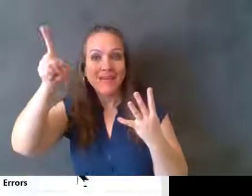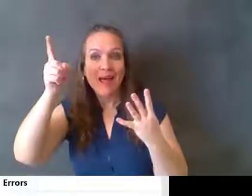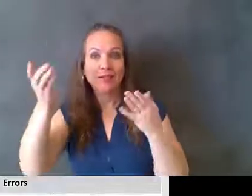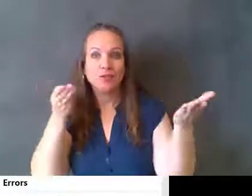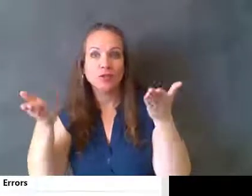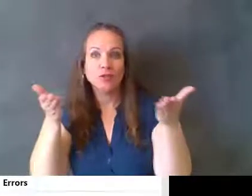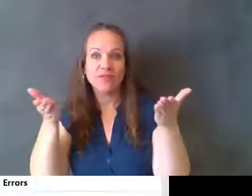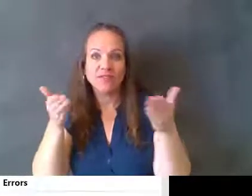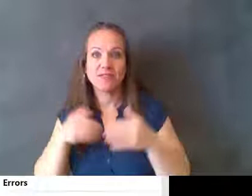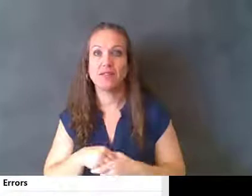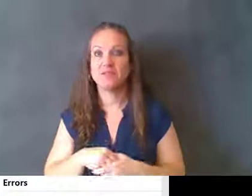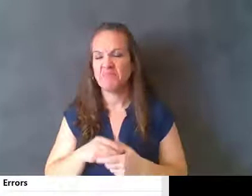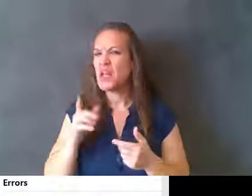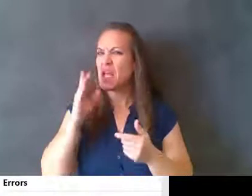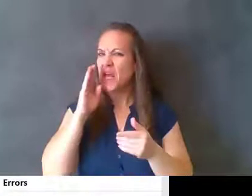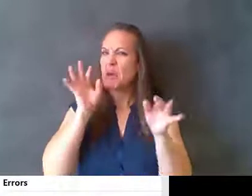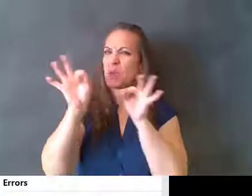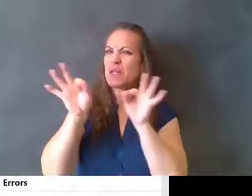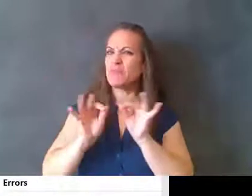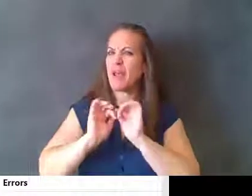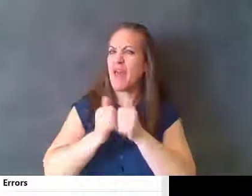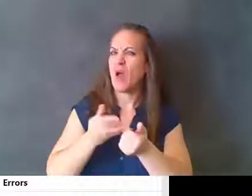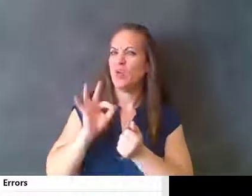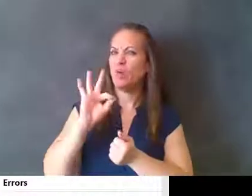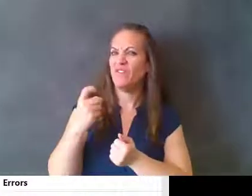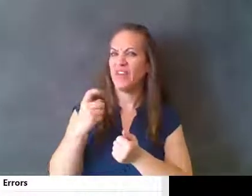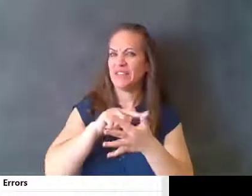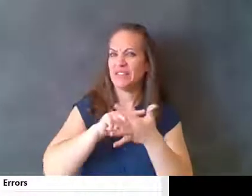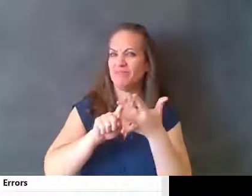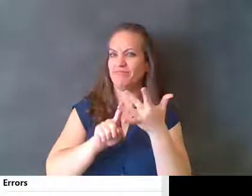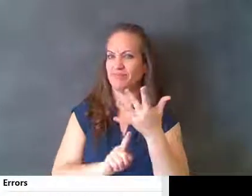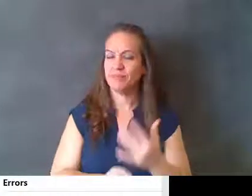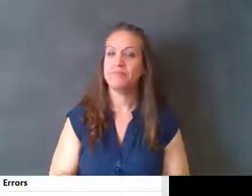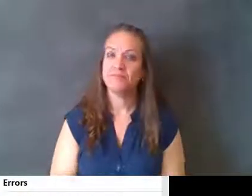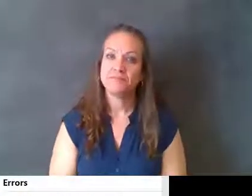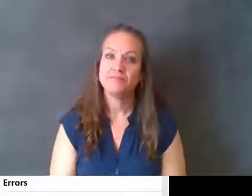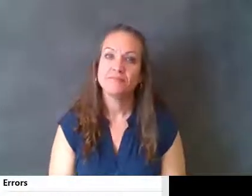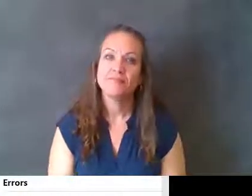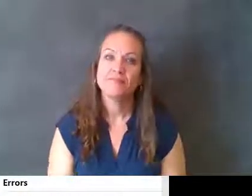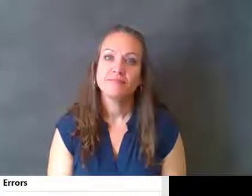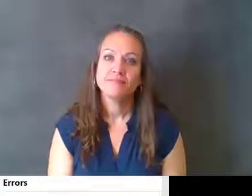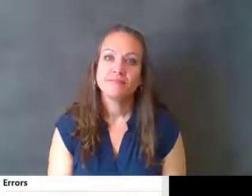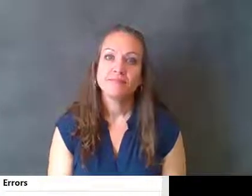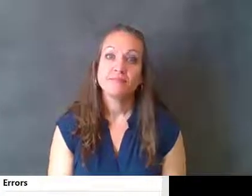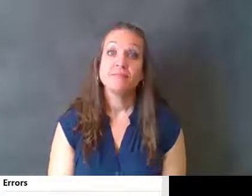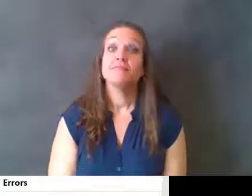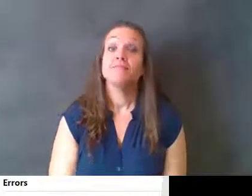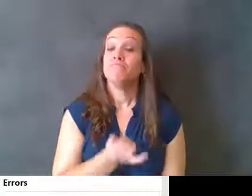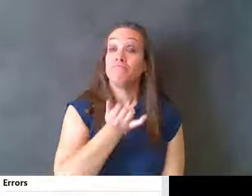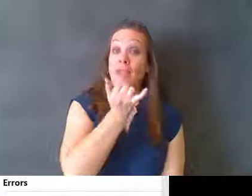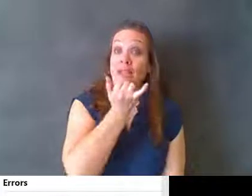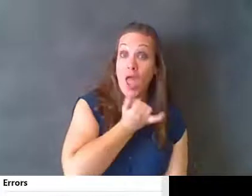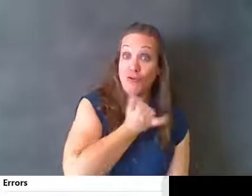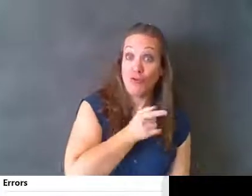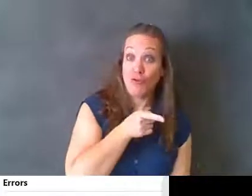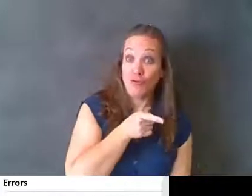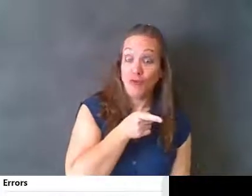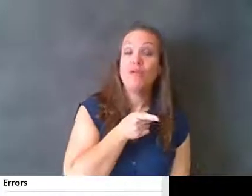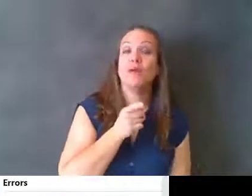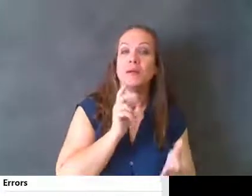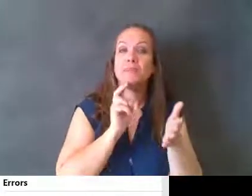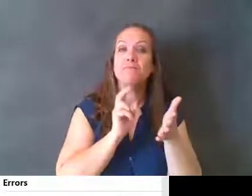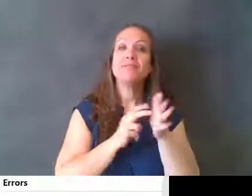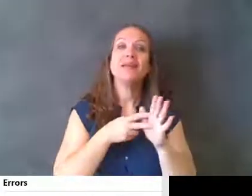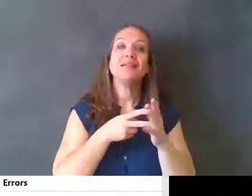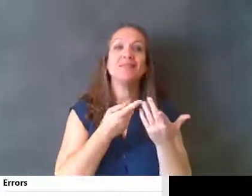those errors, tips, warnings, or intelligent services. An error is going to be content that makes